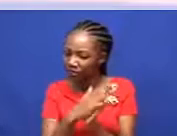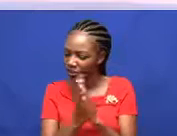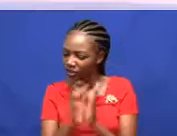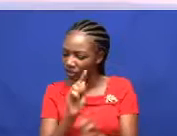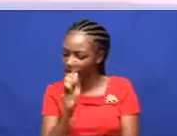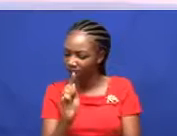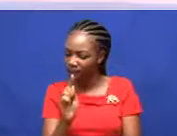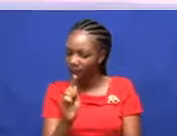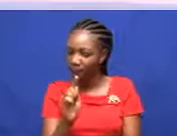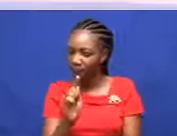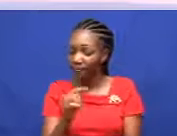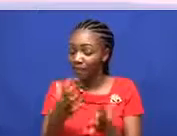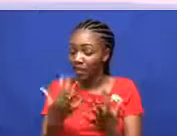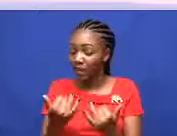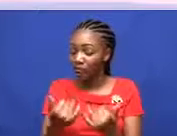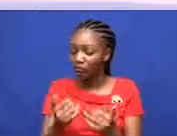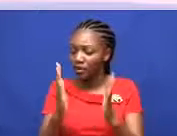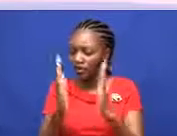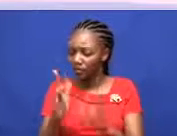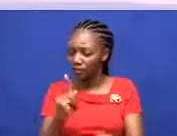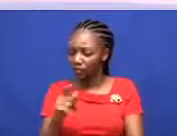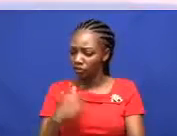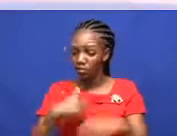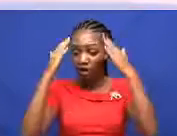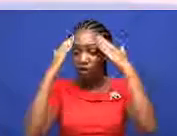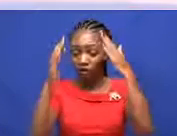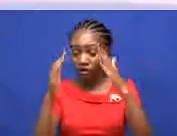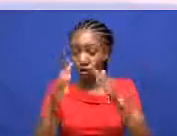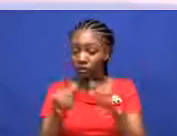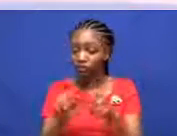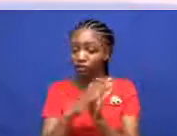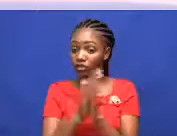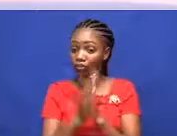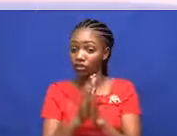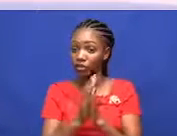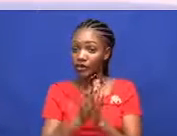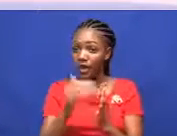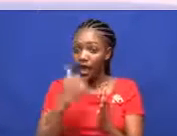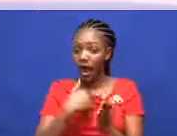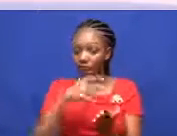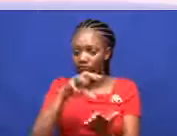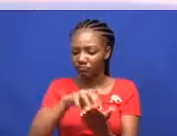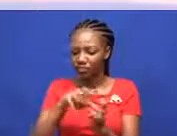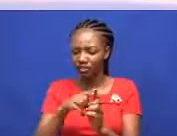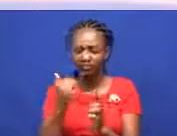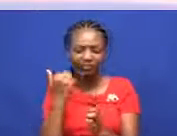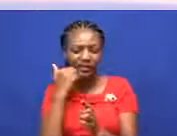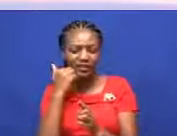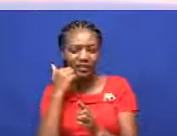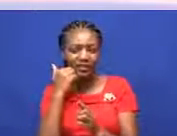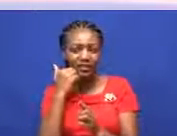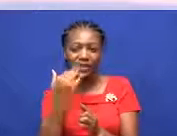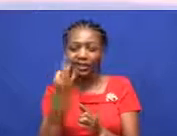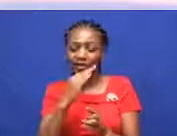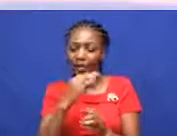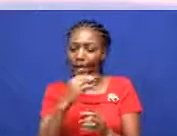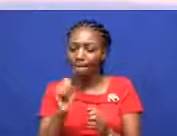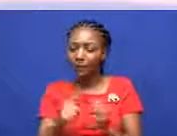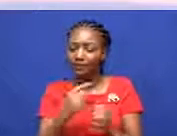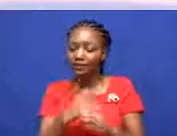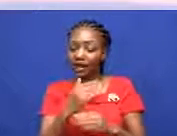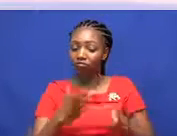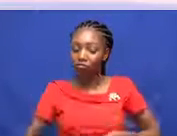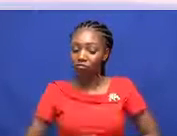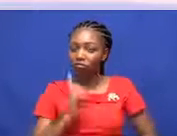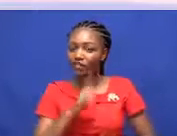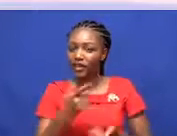out the very guy that I focused this story on has that condition ever since 3 months after he was born, but he's been